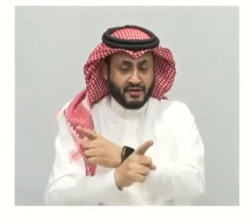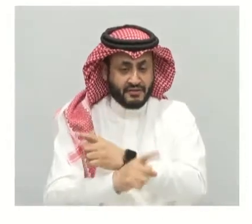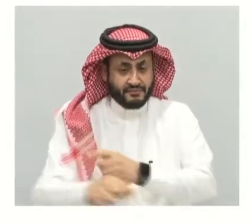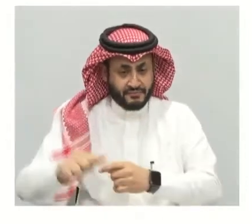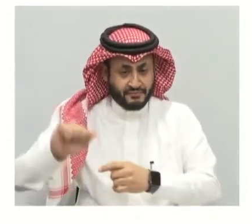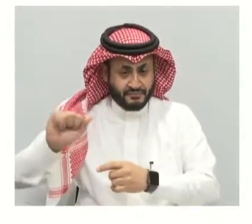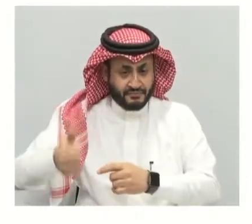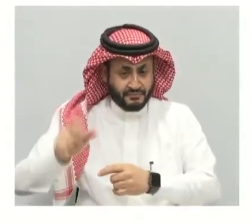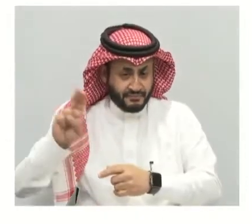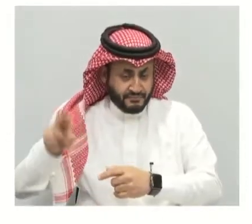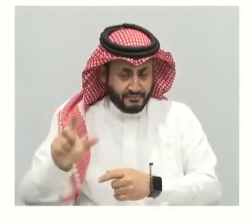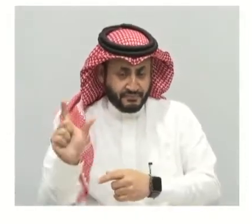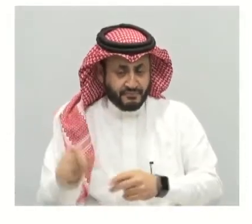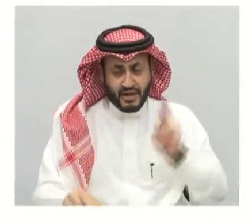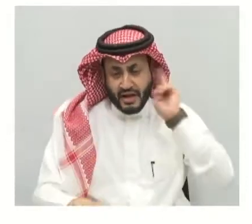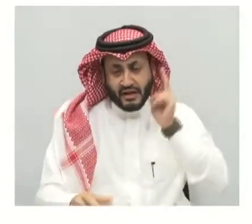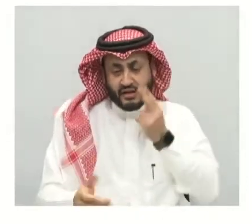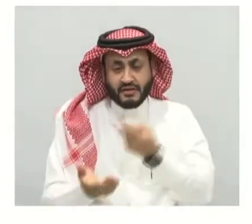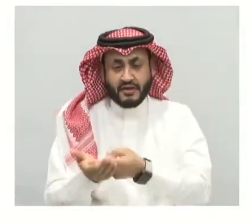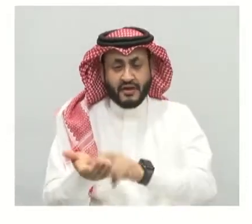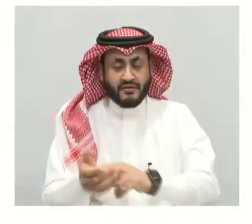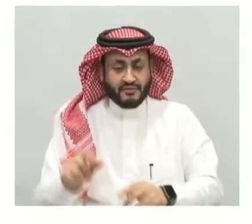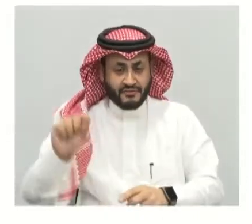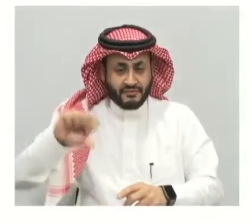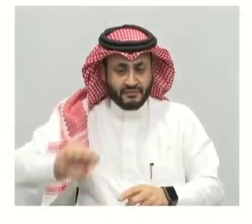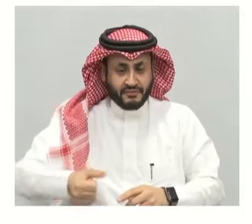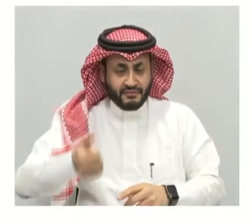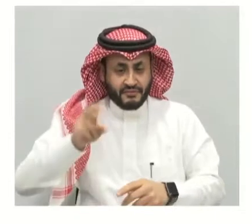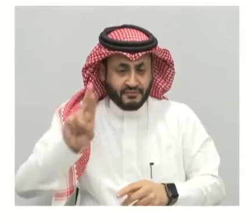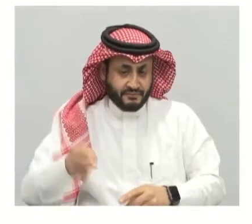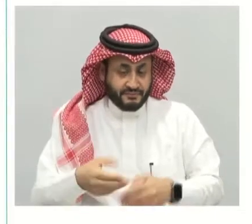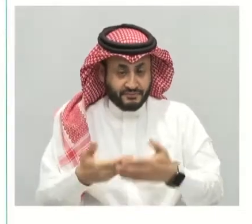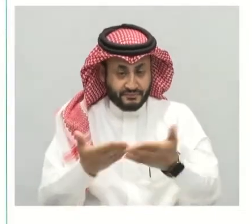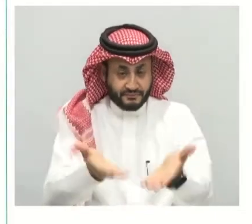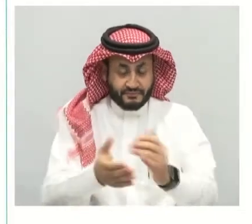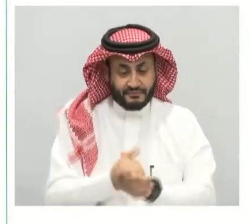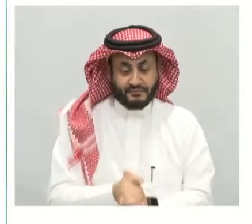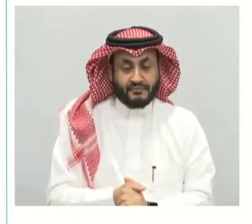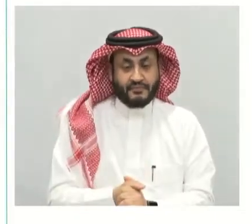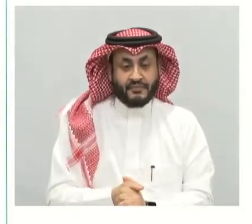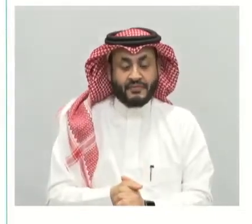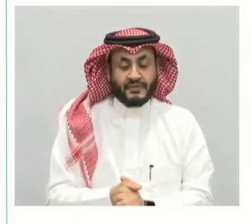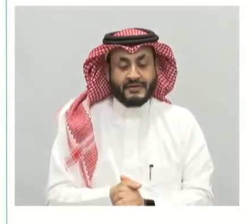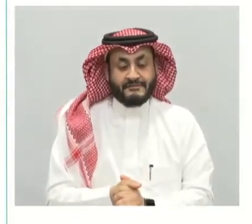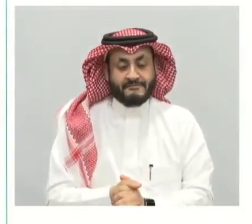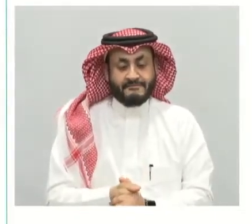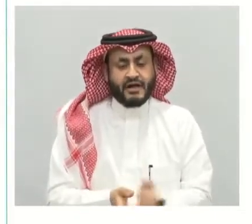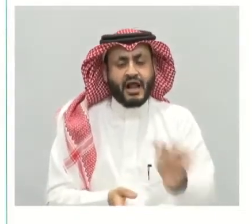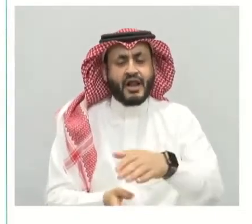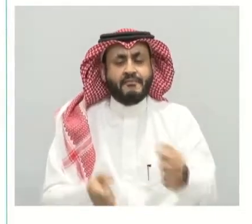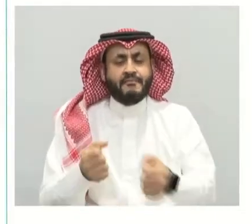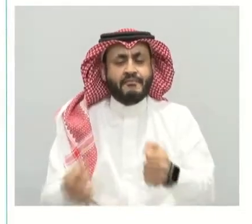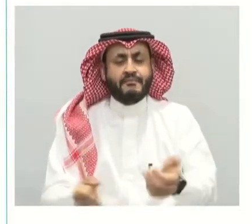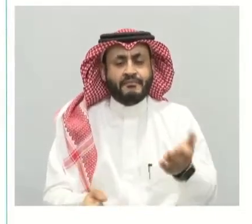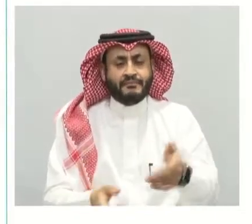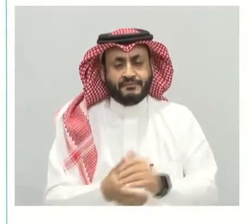teacher Mazina Harbi, and the sign language by Mr. Fawaz Al-Aqil. So let's begin. Our revision today